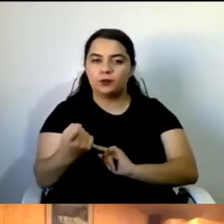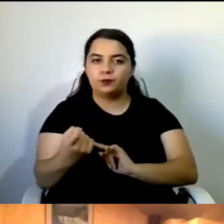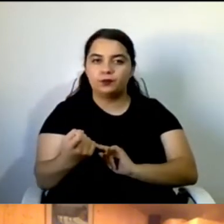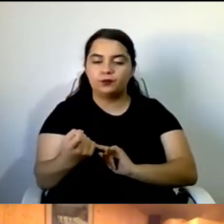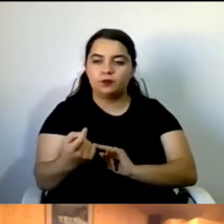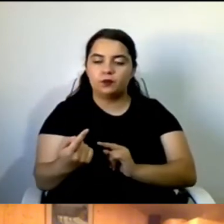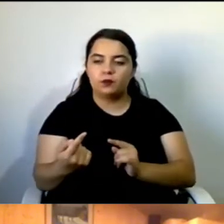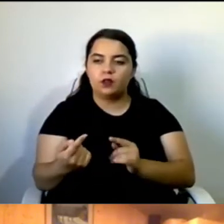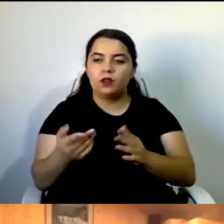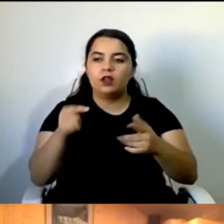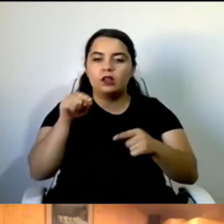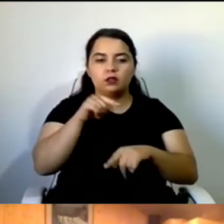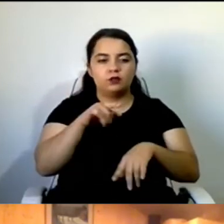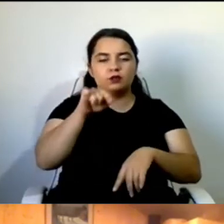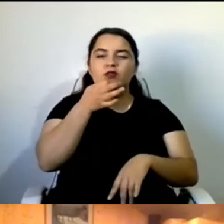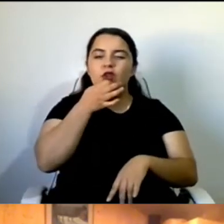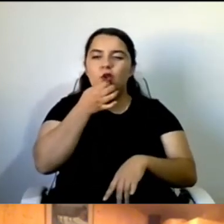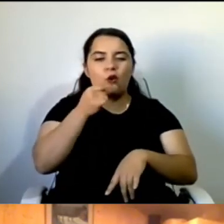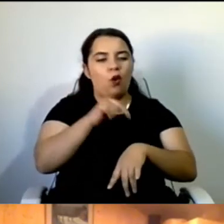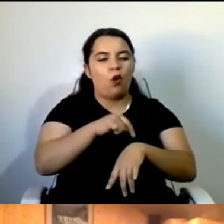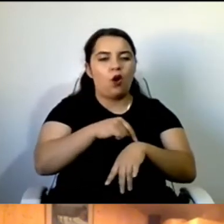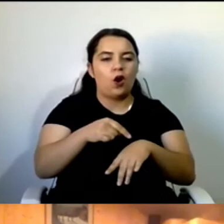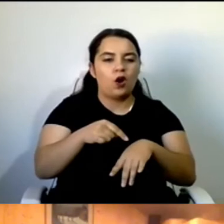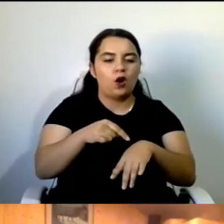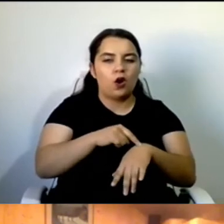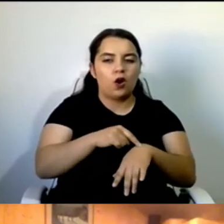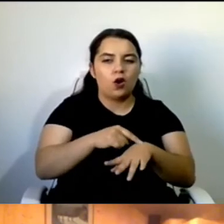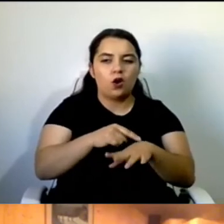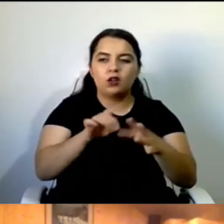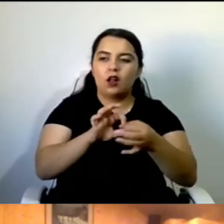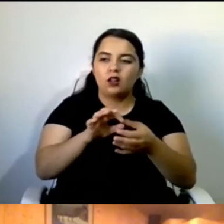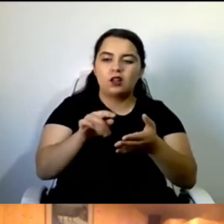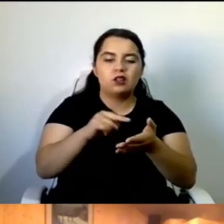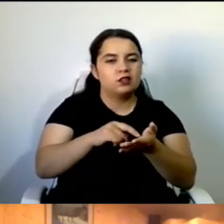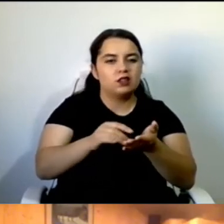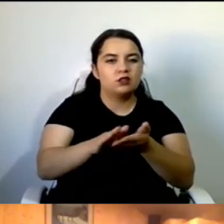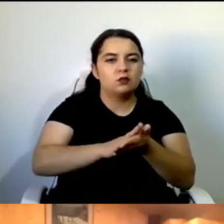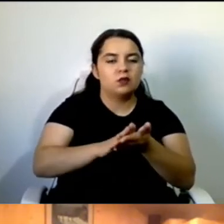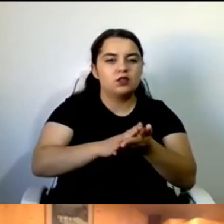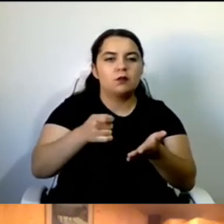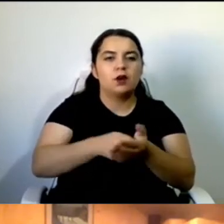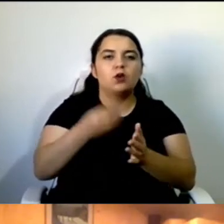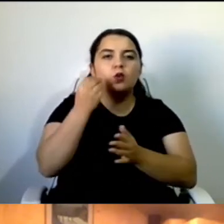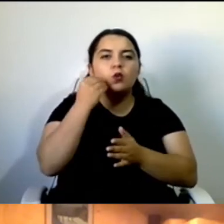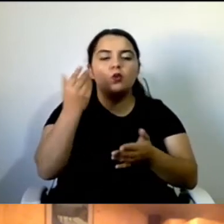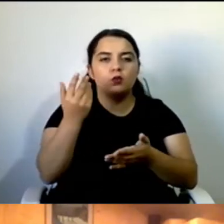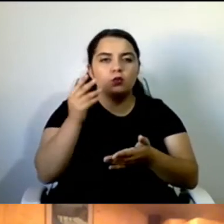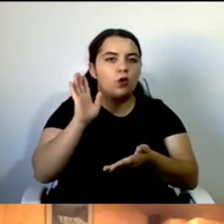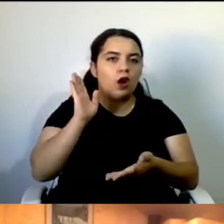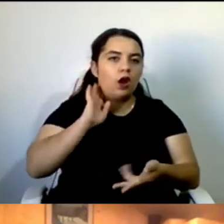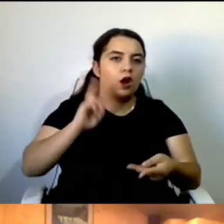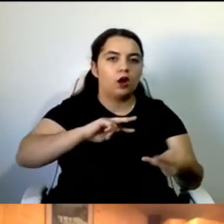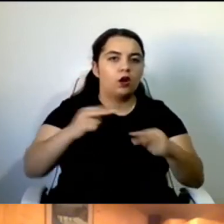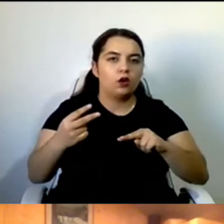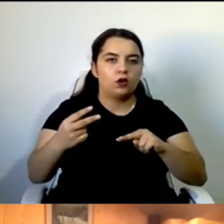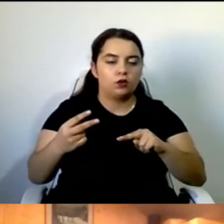the funding comes where the municipality always pays the first 20 hours of personal assistance for everybody, whether they